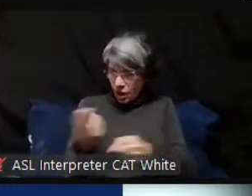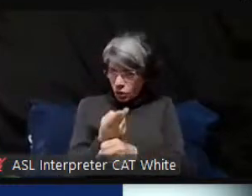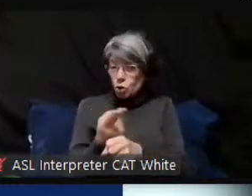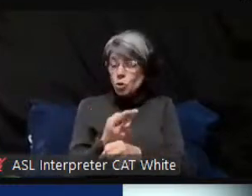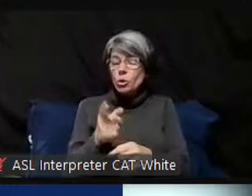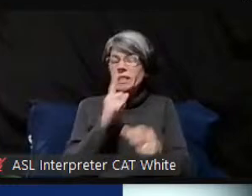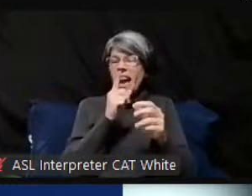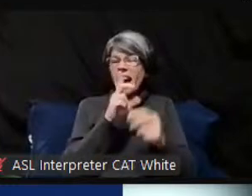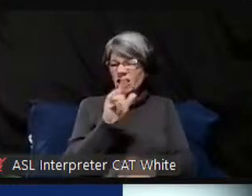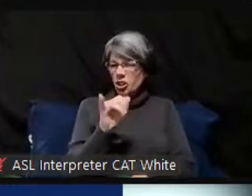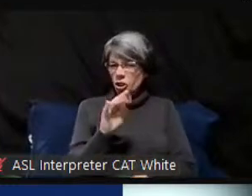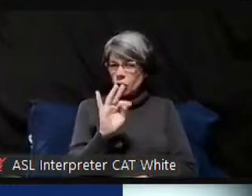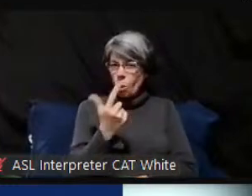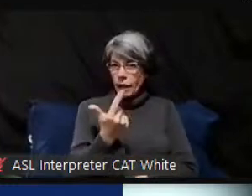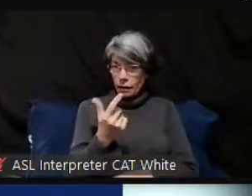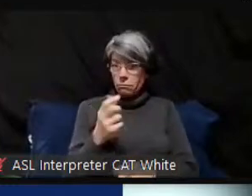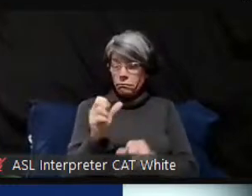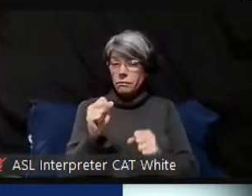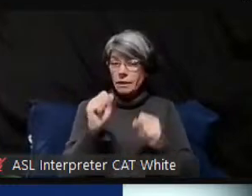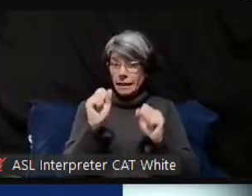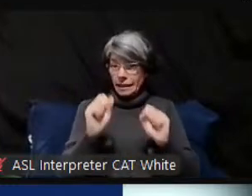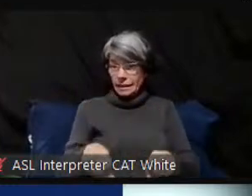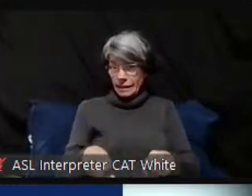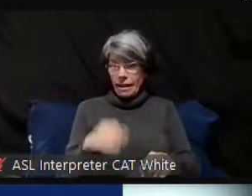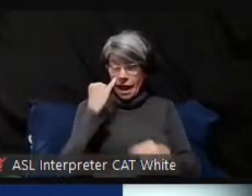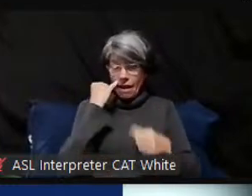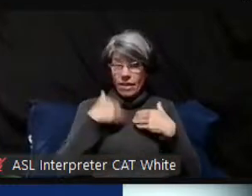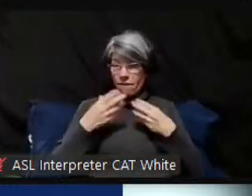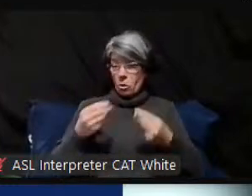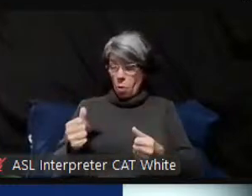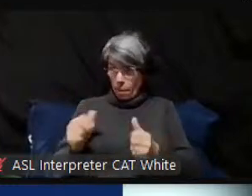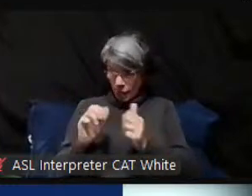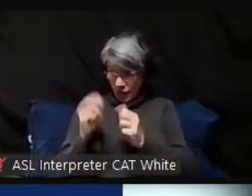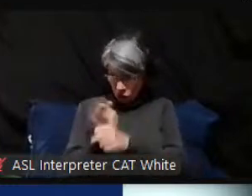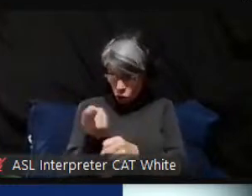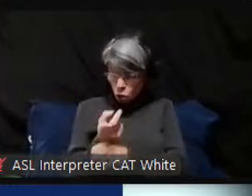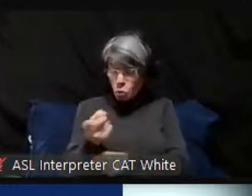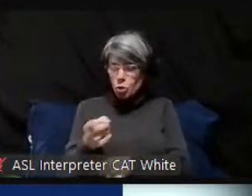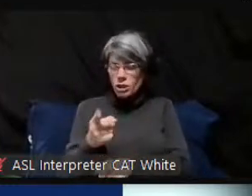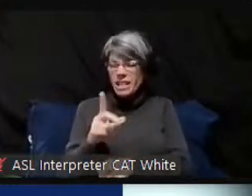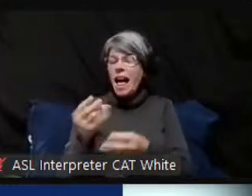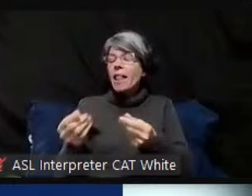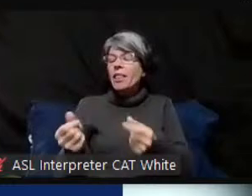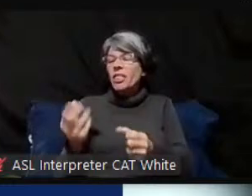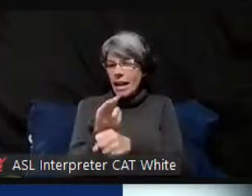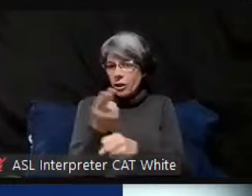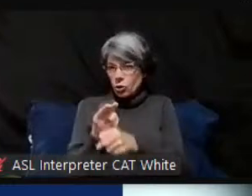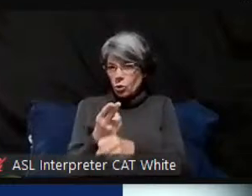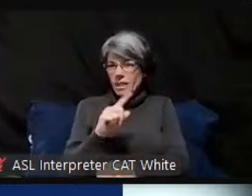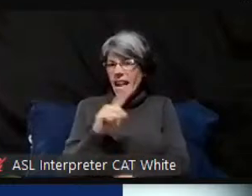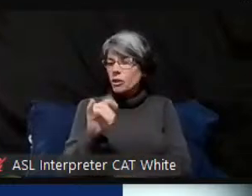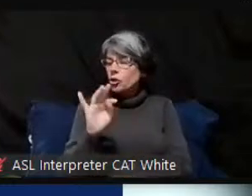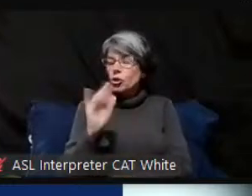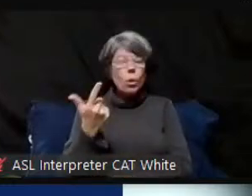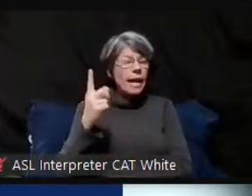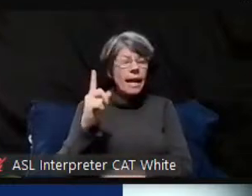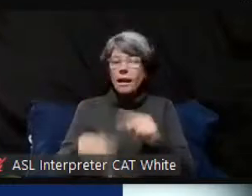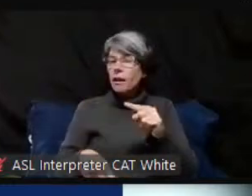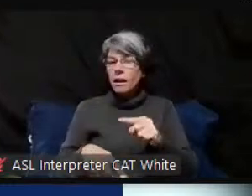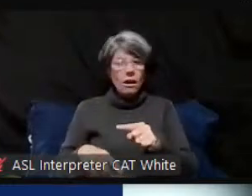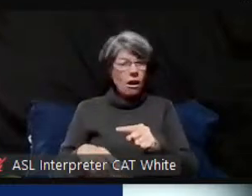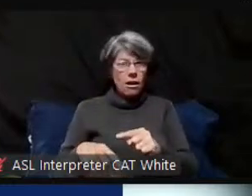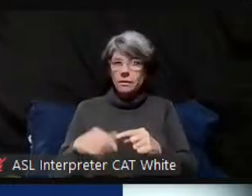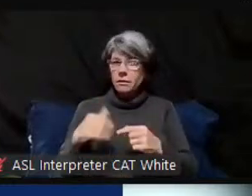can, to a certain extent, dictate how a piece of property is used, land use and zoning ordinances cannot dictate or